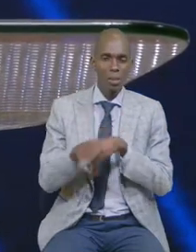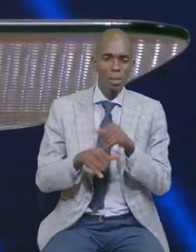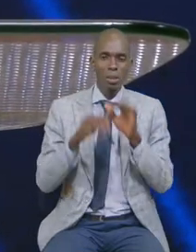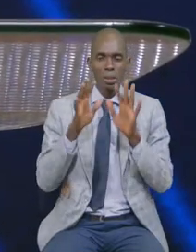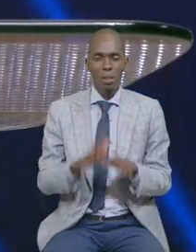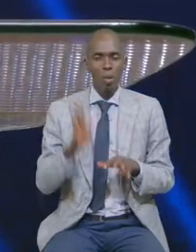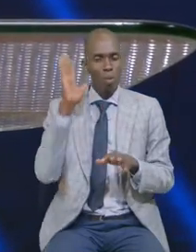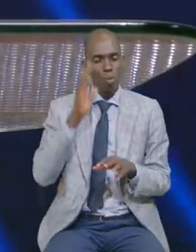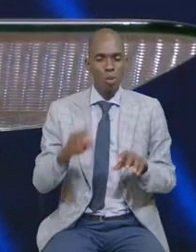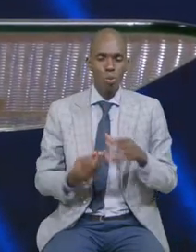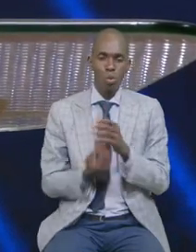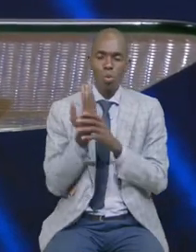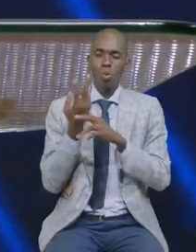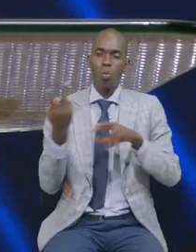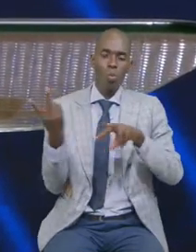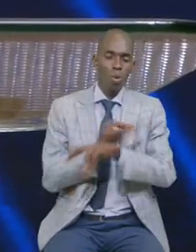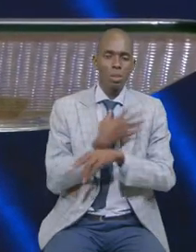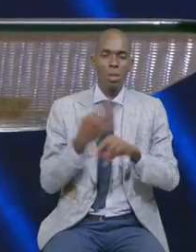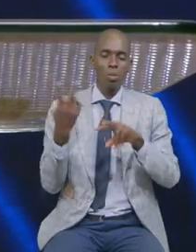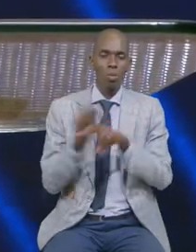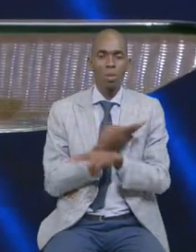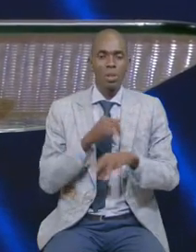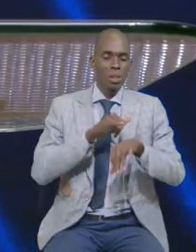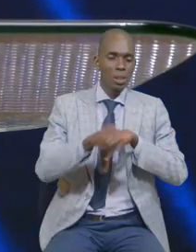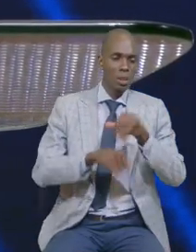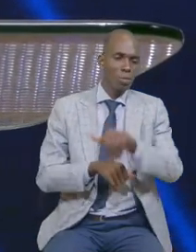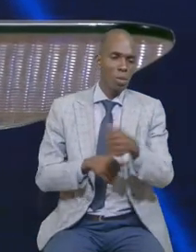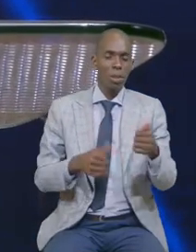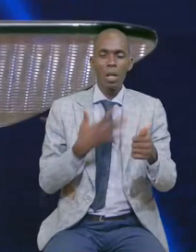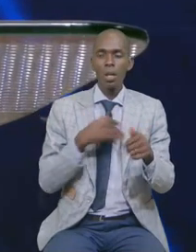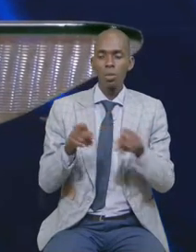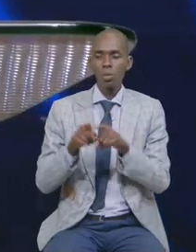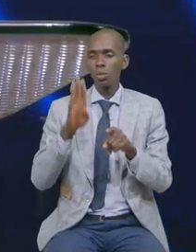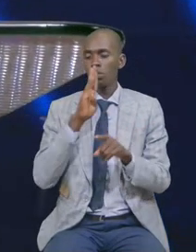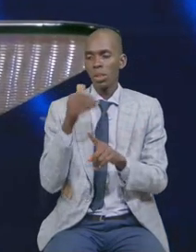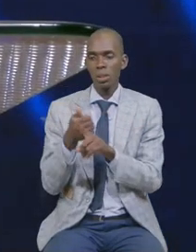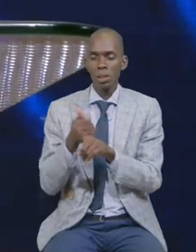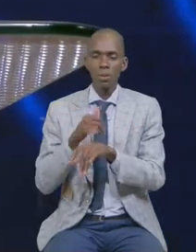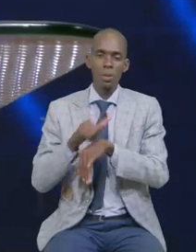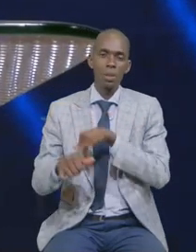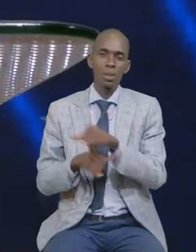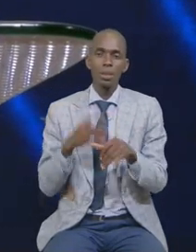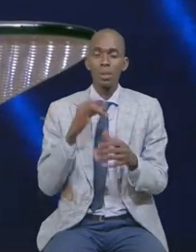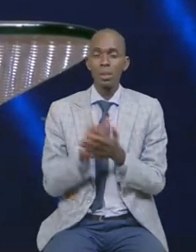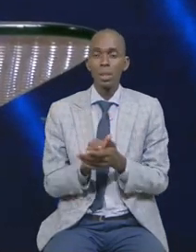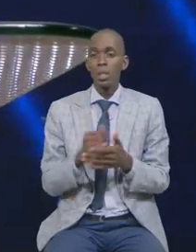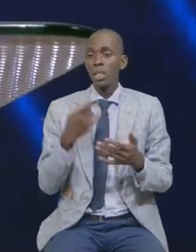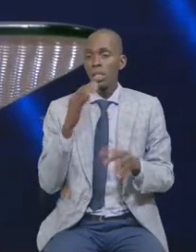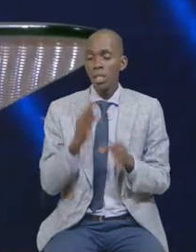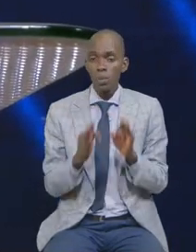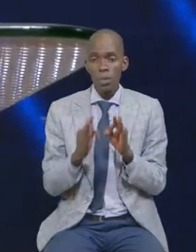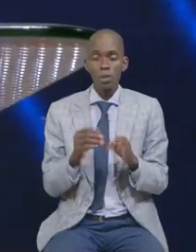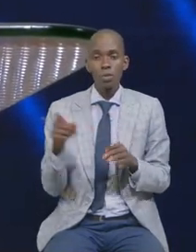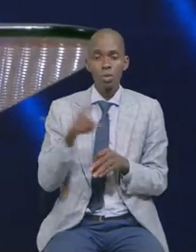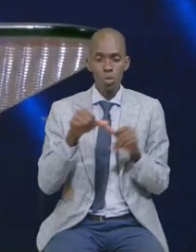deceiving and being deceived. Verse 14, it says, but continue thou in the